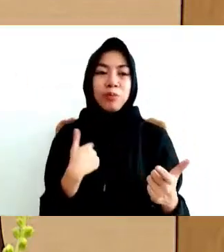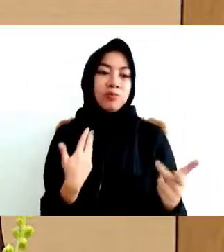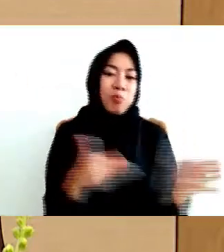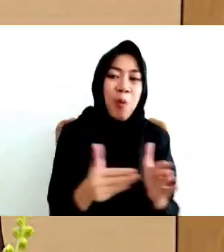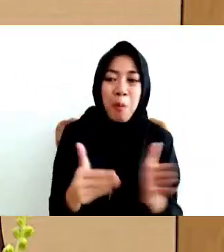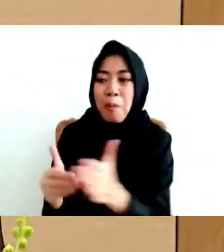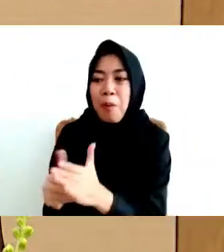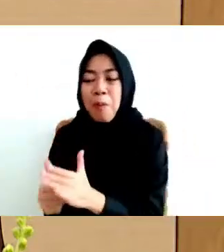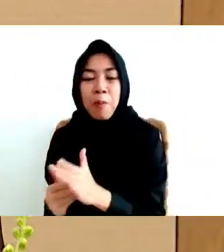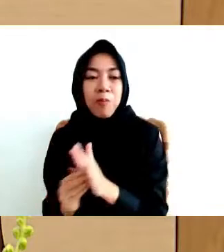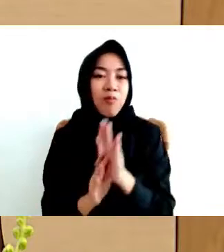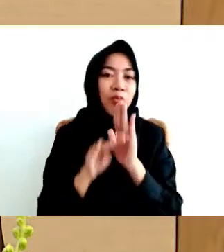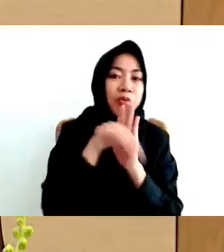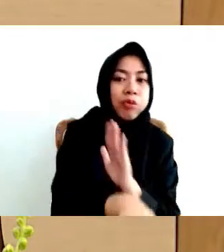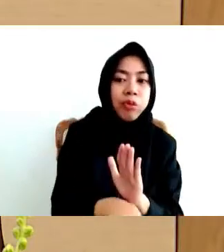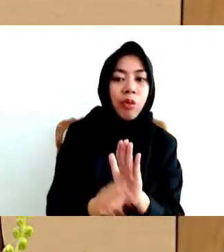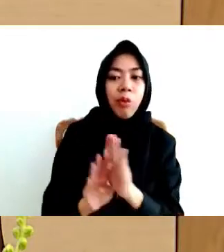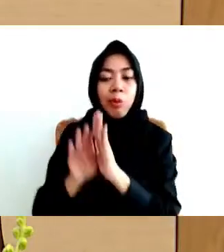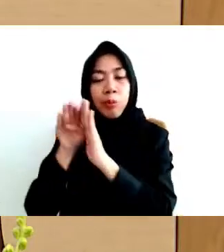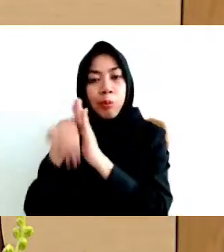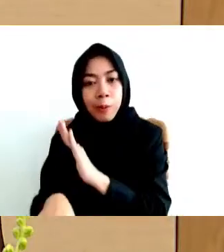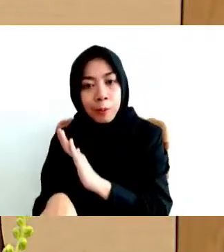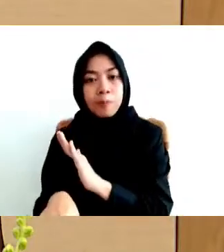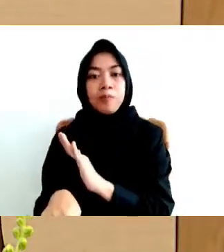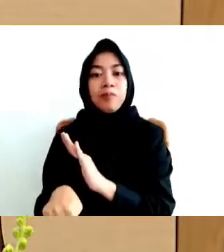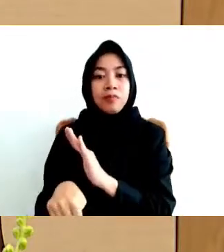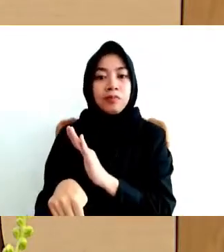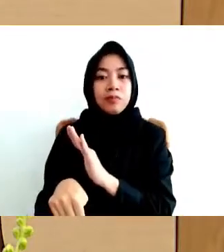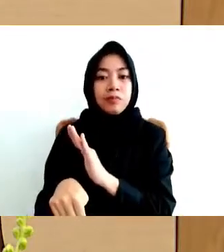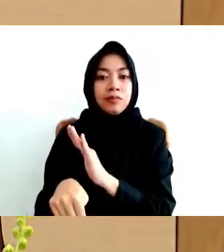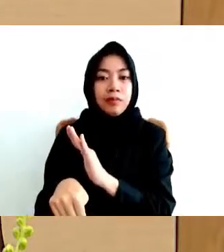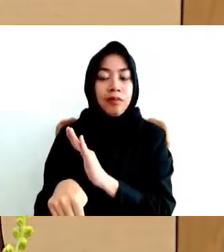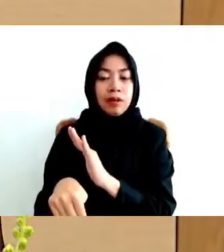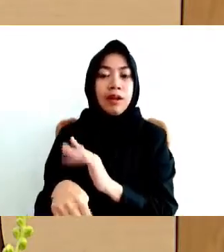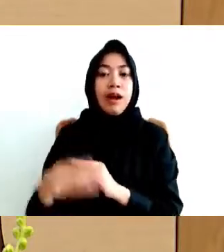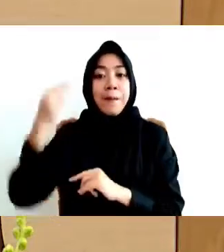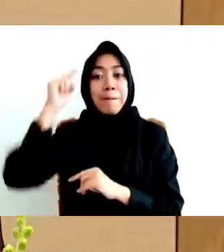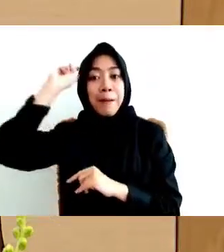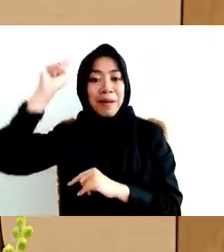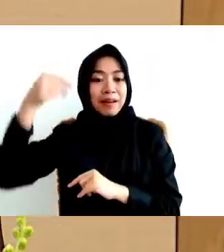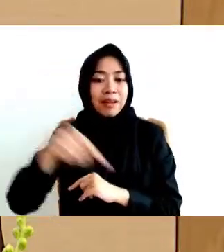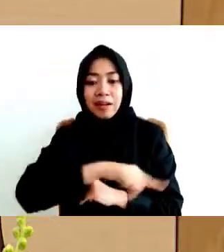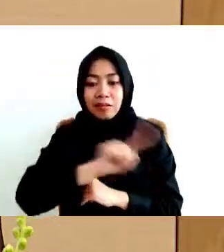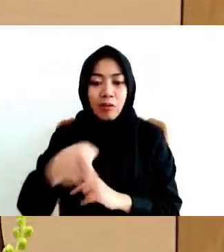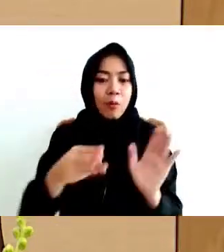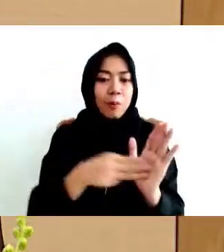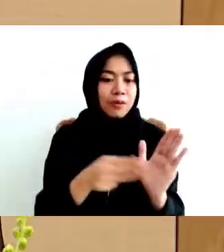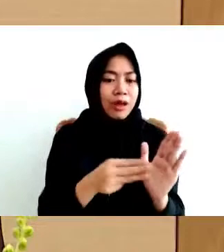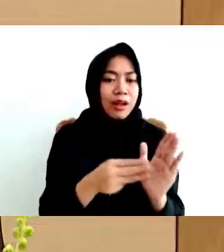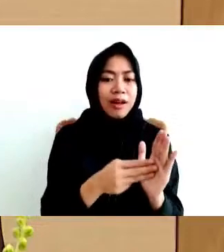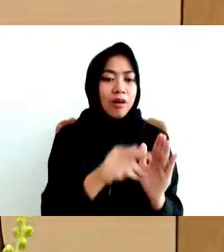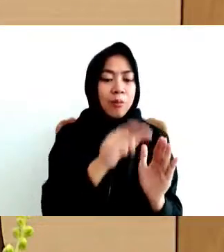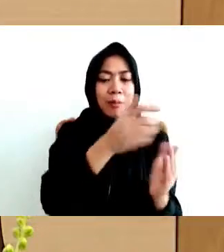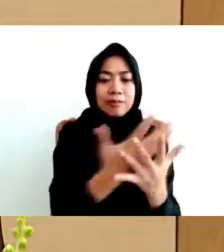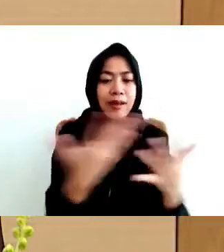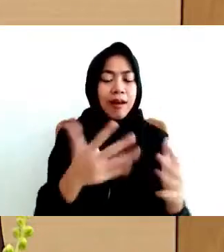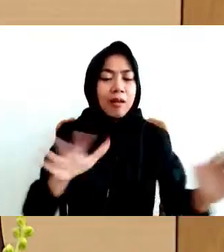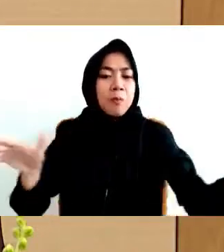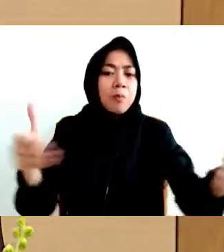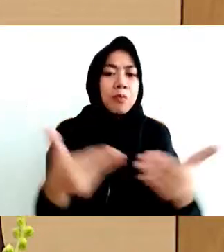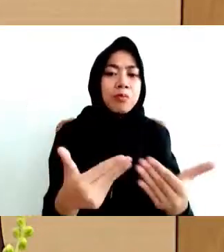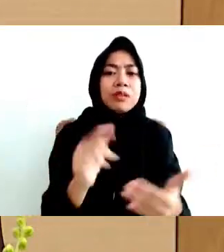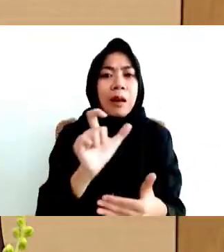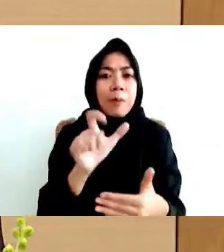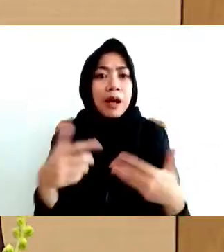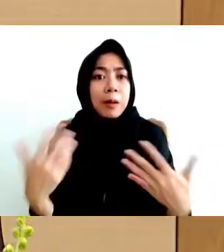key for the government response to be effective in protecting the people's livelihood, the